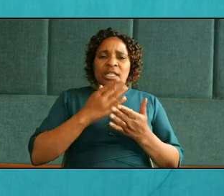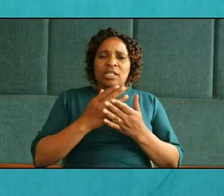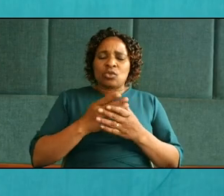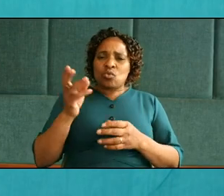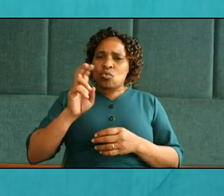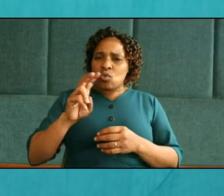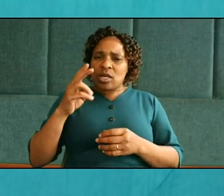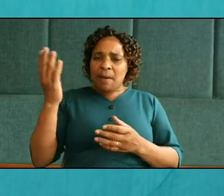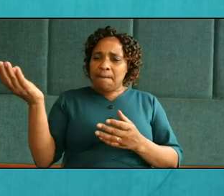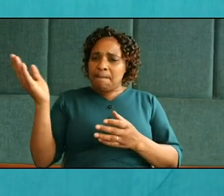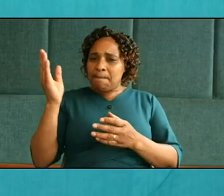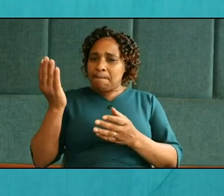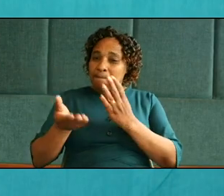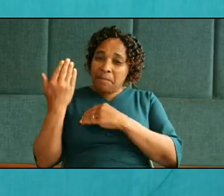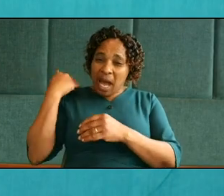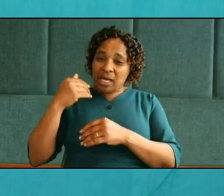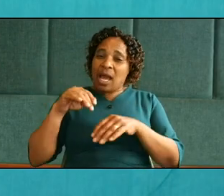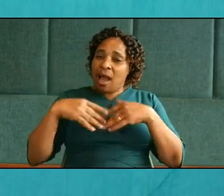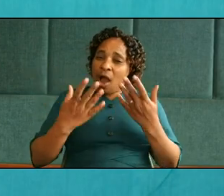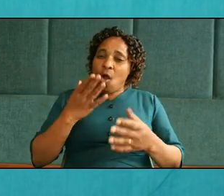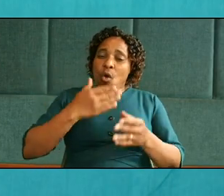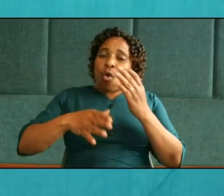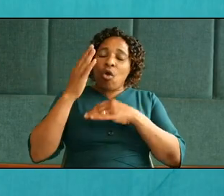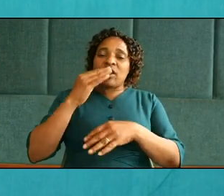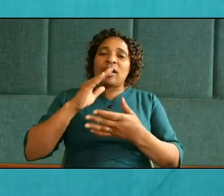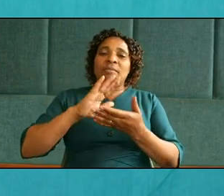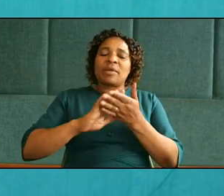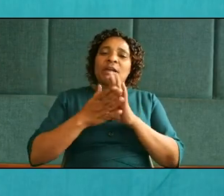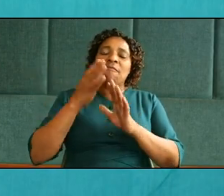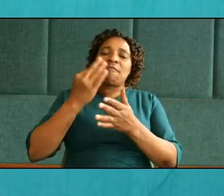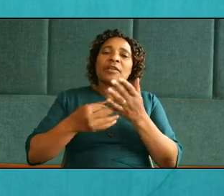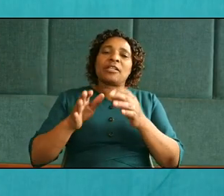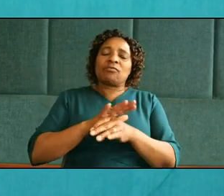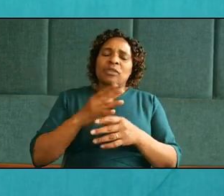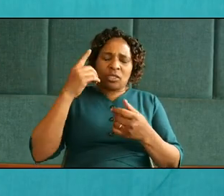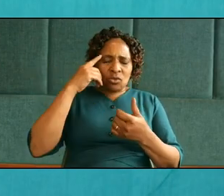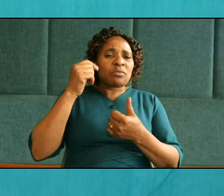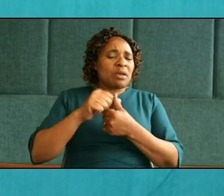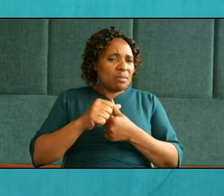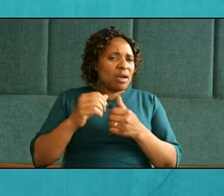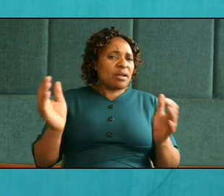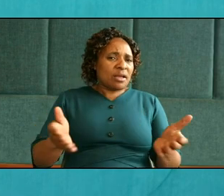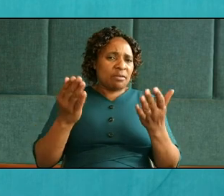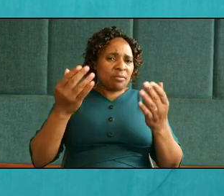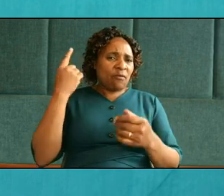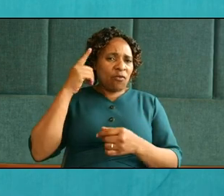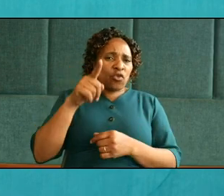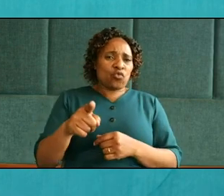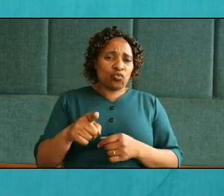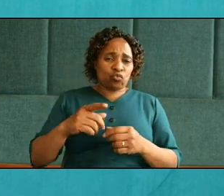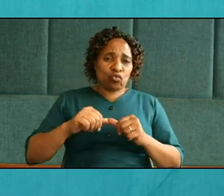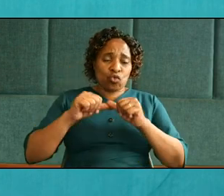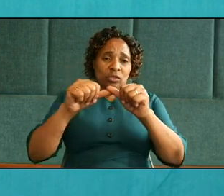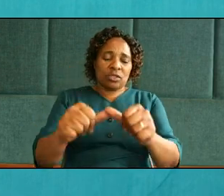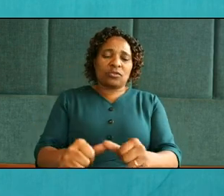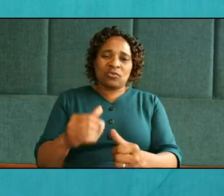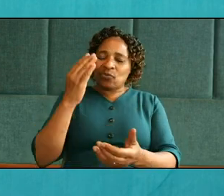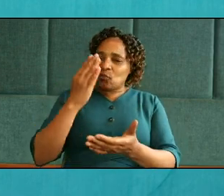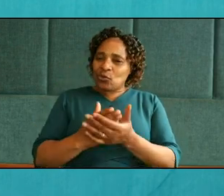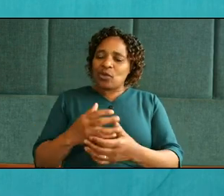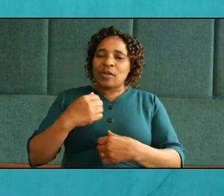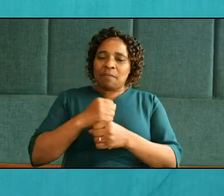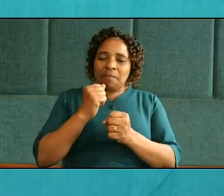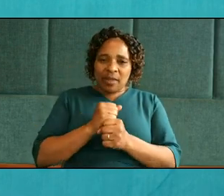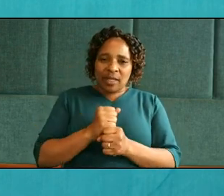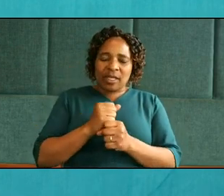at how God has been faithful to you, it will be a reminder and an encouragement even for you going forth, that truly you can make